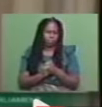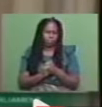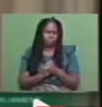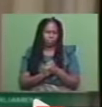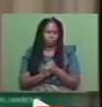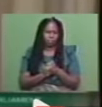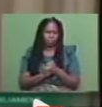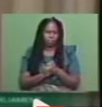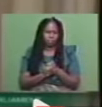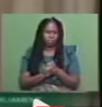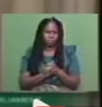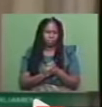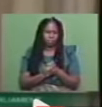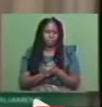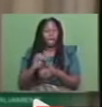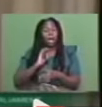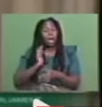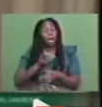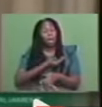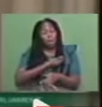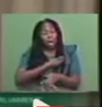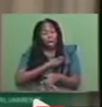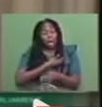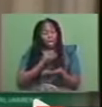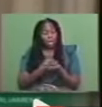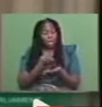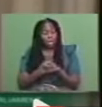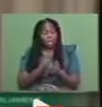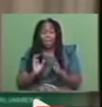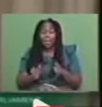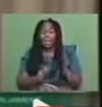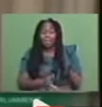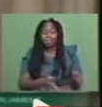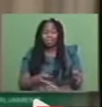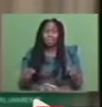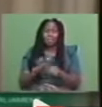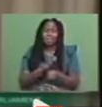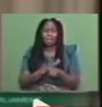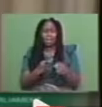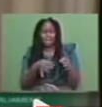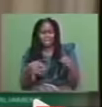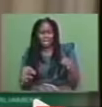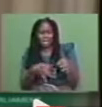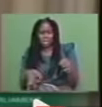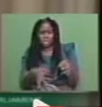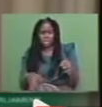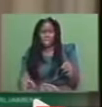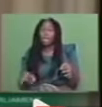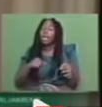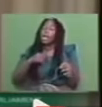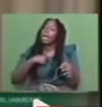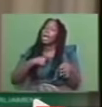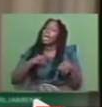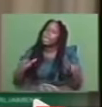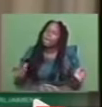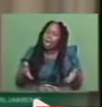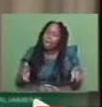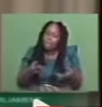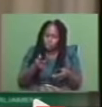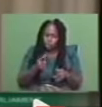master transformation plan is detailed, and I want to encourage you to go to our website,